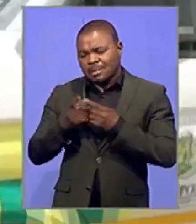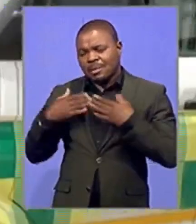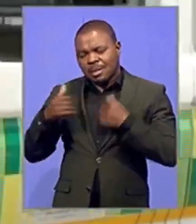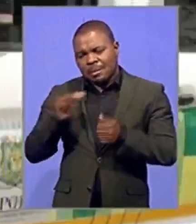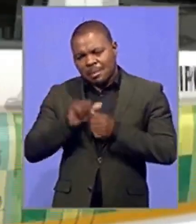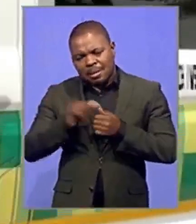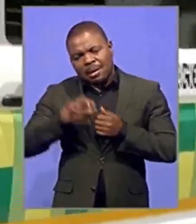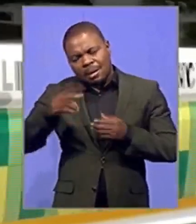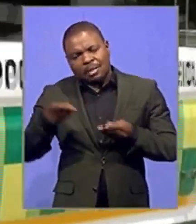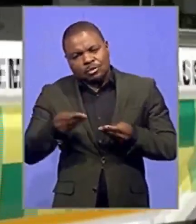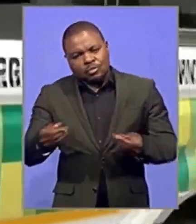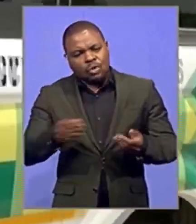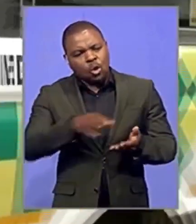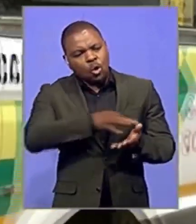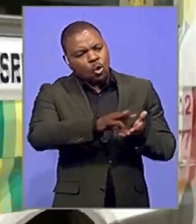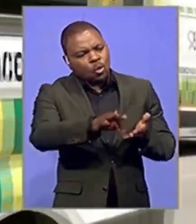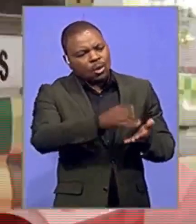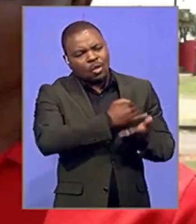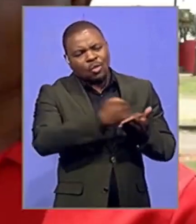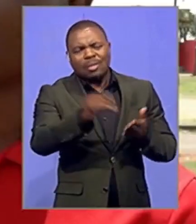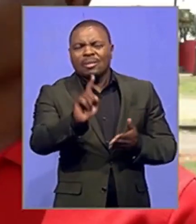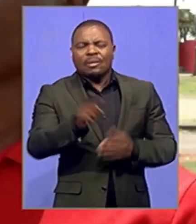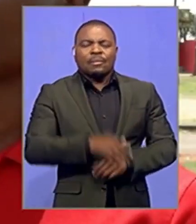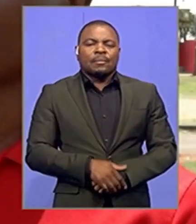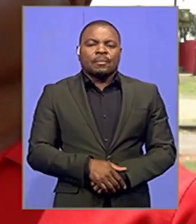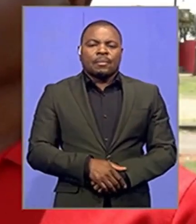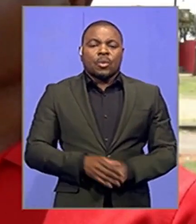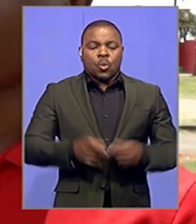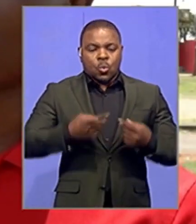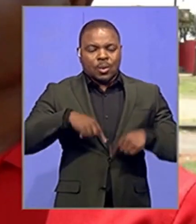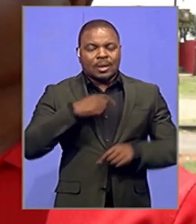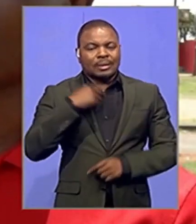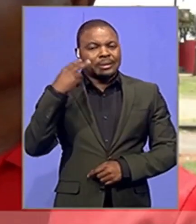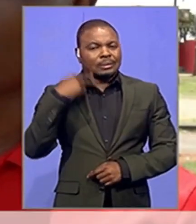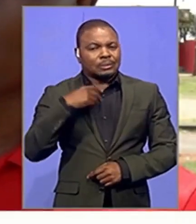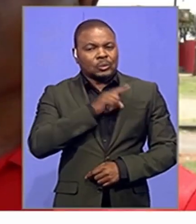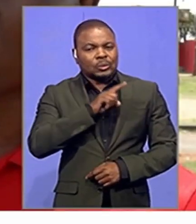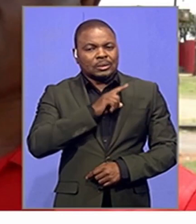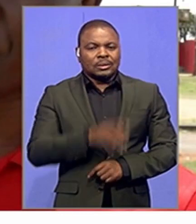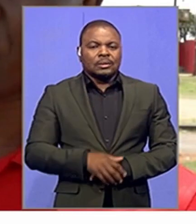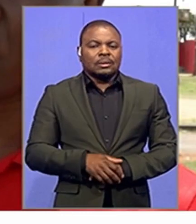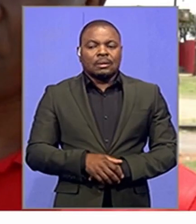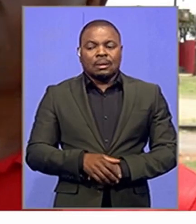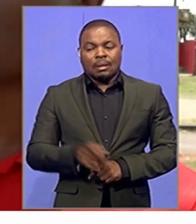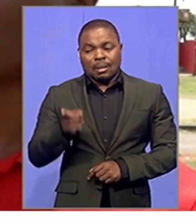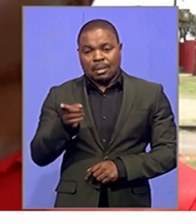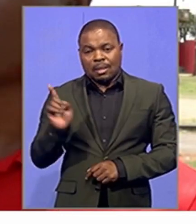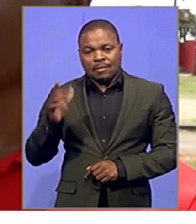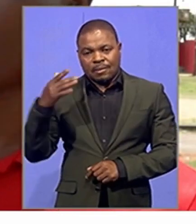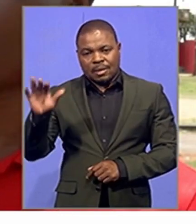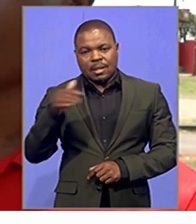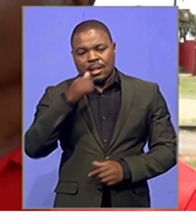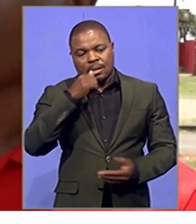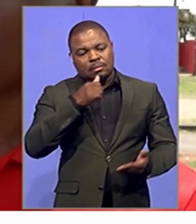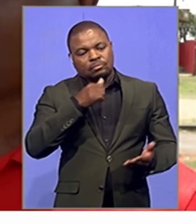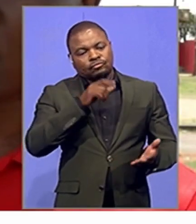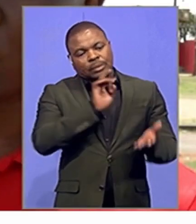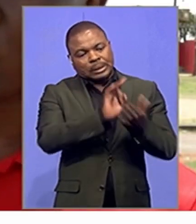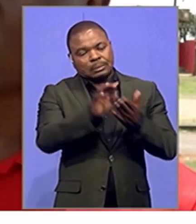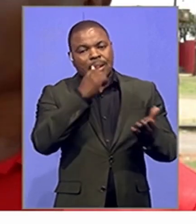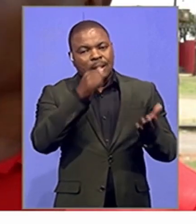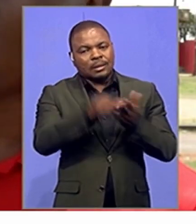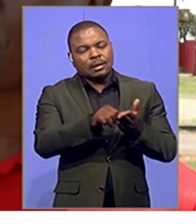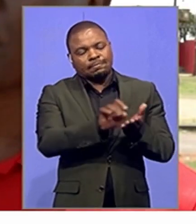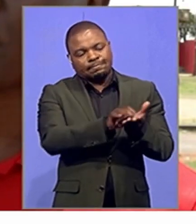nngwe ntle le go fediša dikontraka tšeo. We are disappointed that they issued letters of dismissals rather